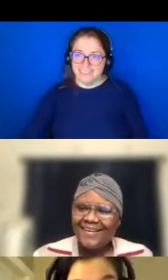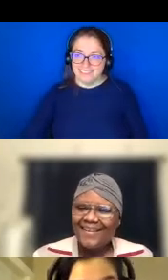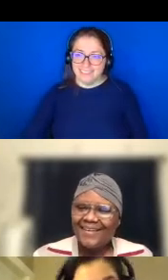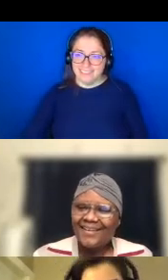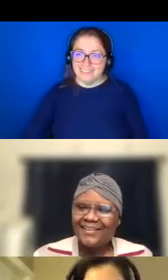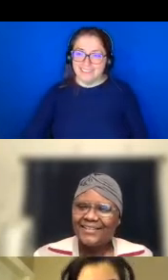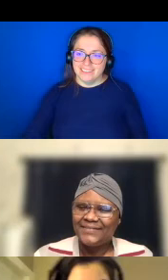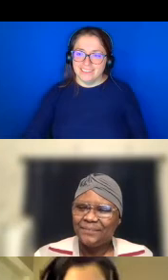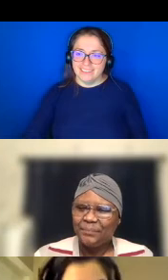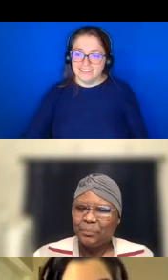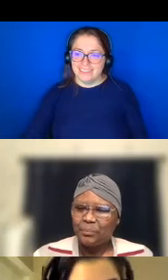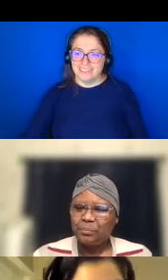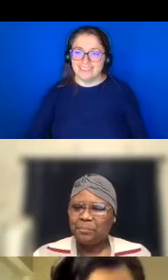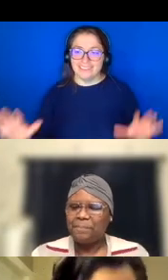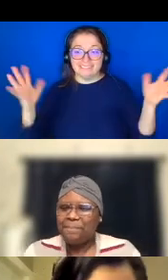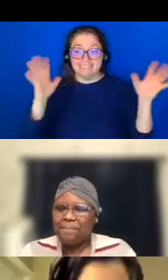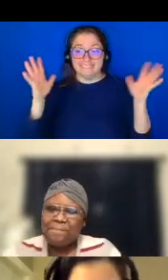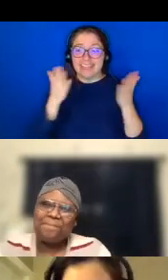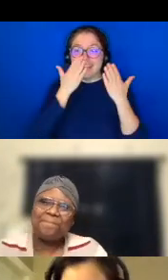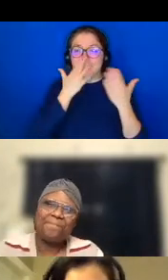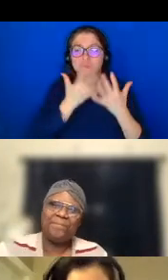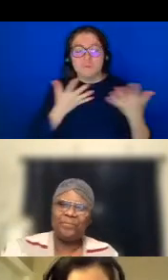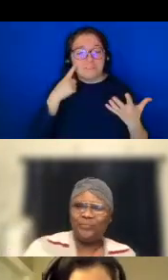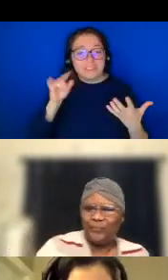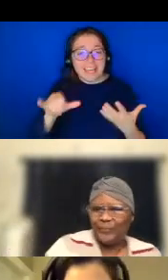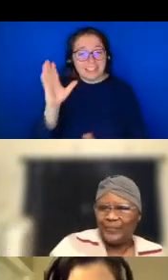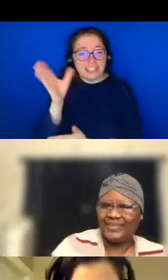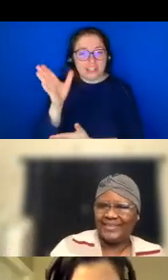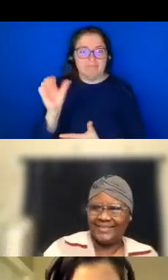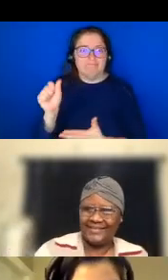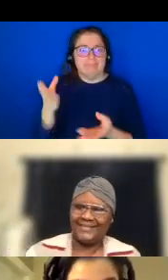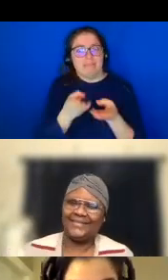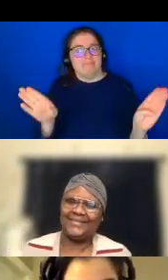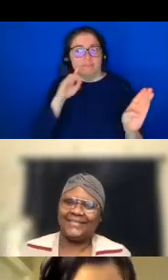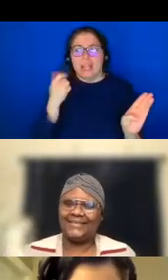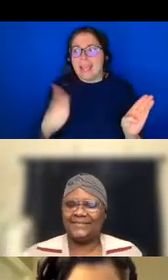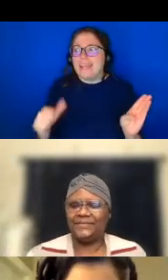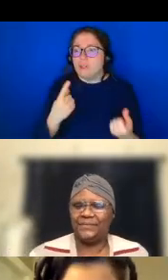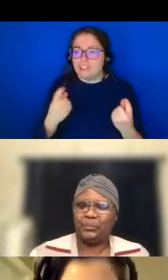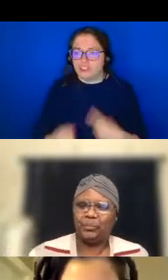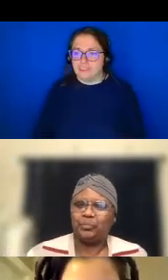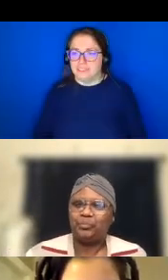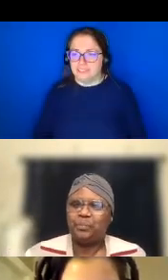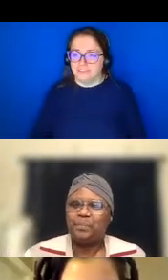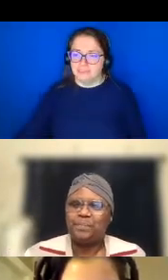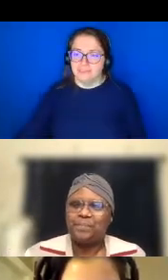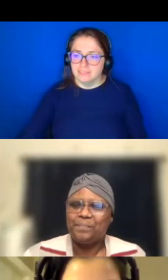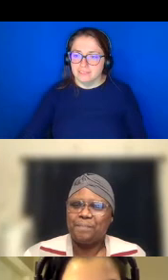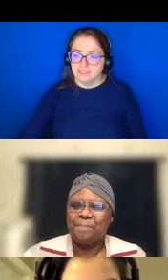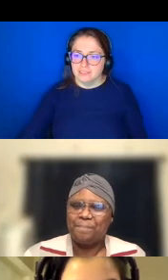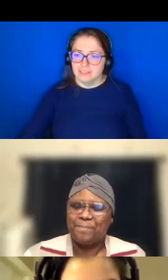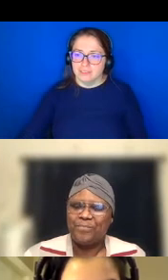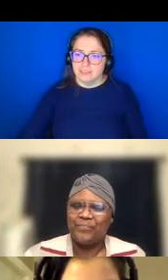Thank you so much for that amazing talk. And yes, I open the floor for anyone that has any questions. I have a